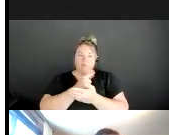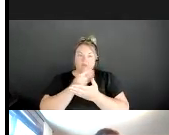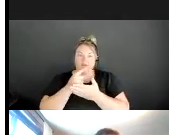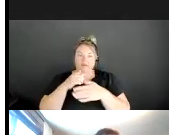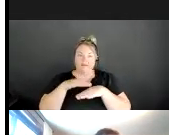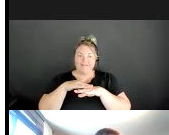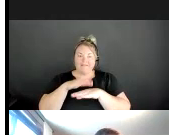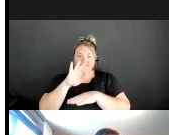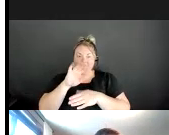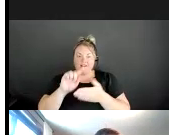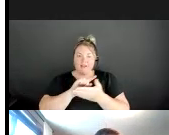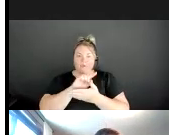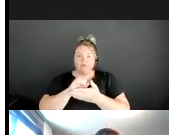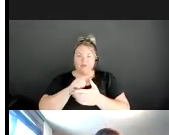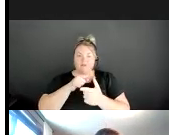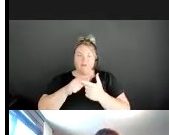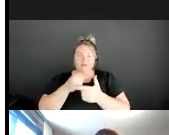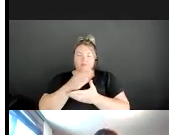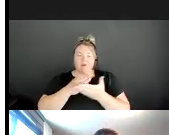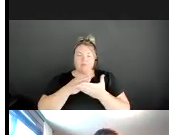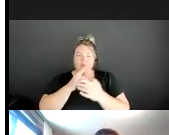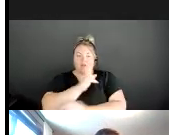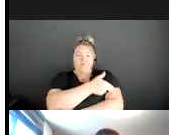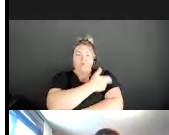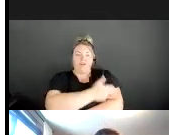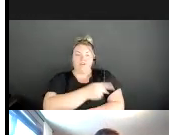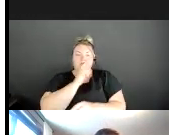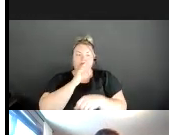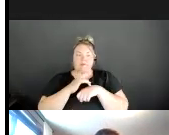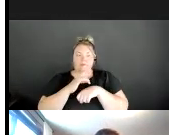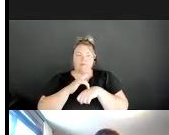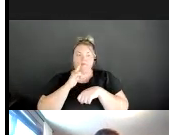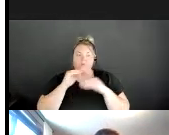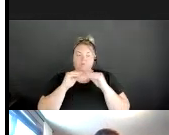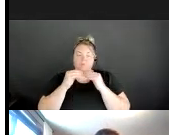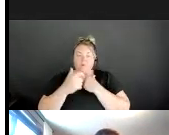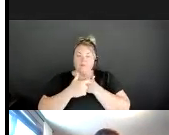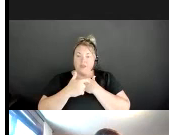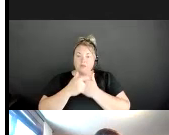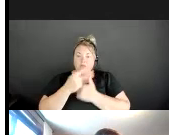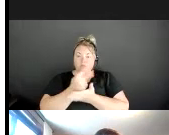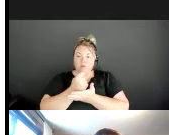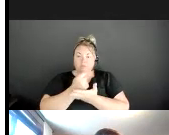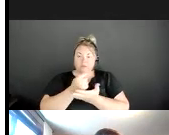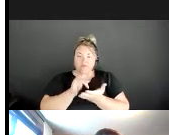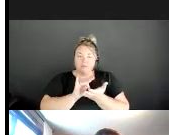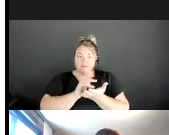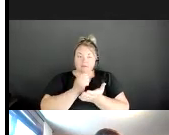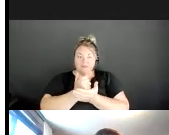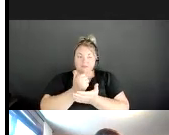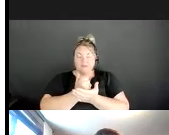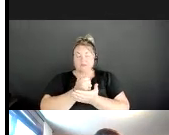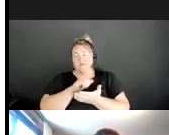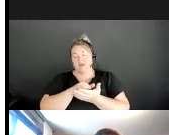And then partial hospitalization is available for more time in treatment and medical assistance, which may